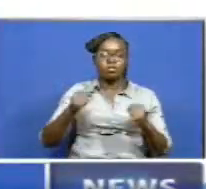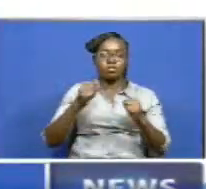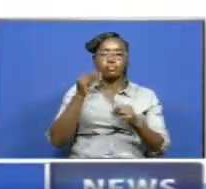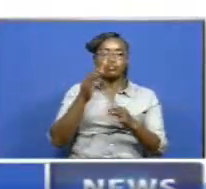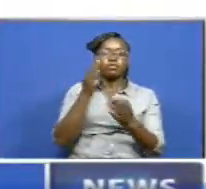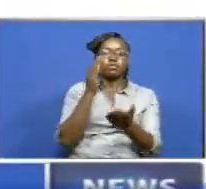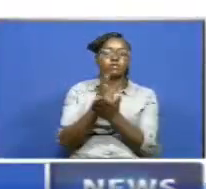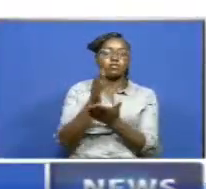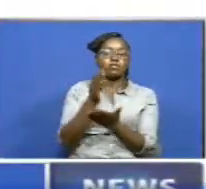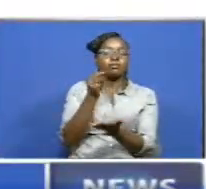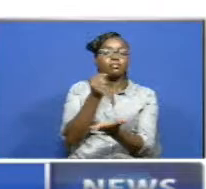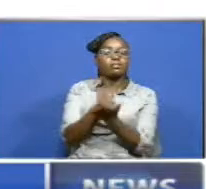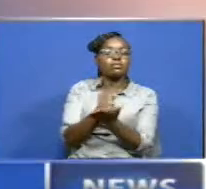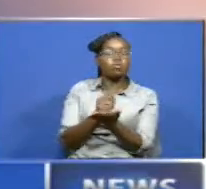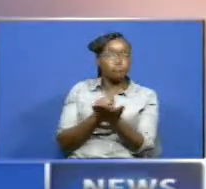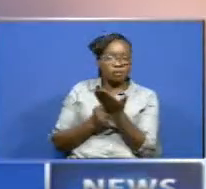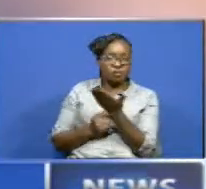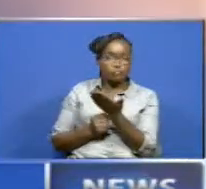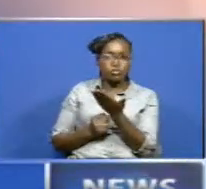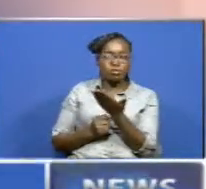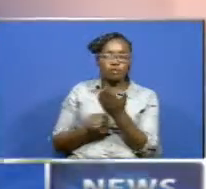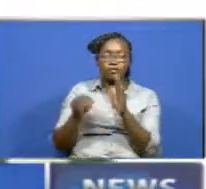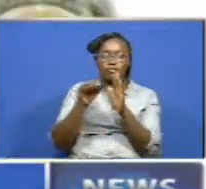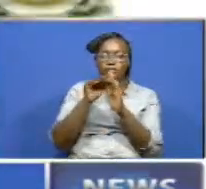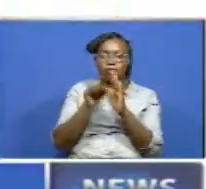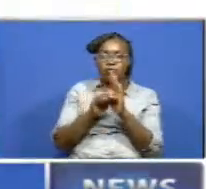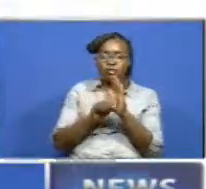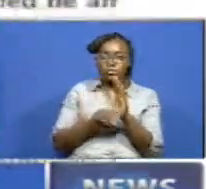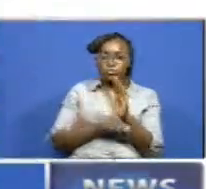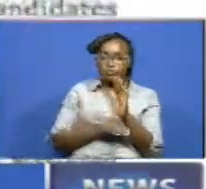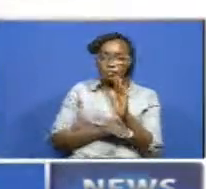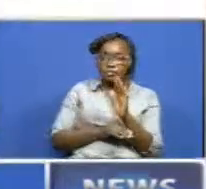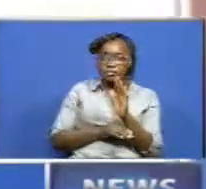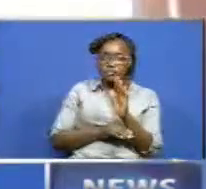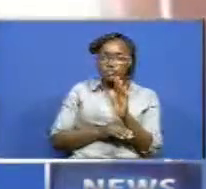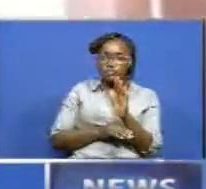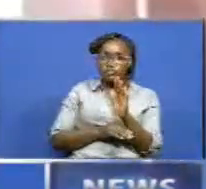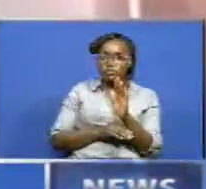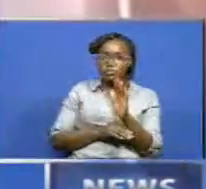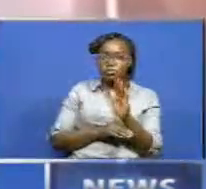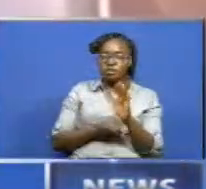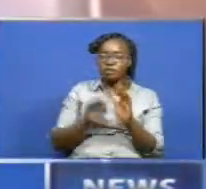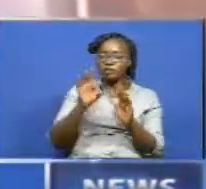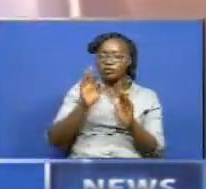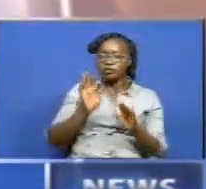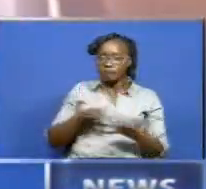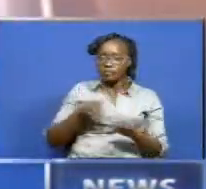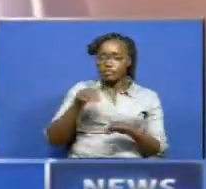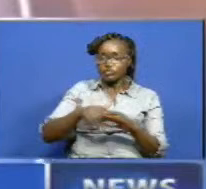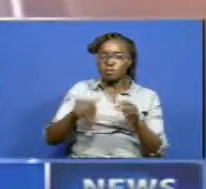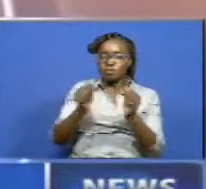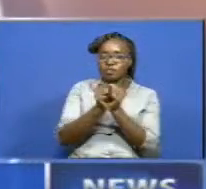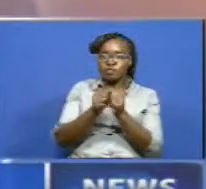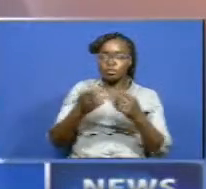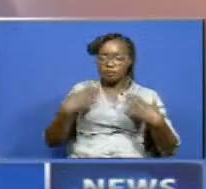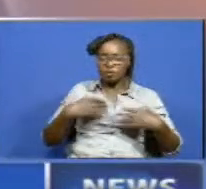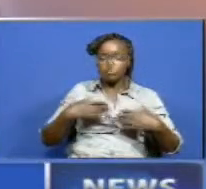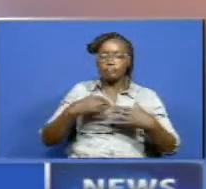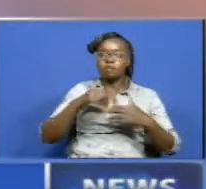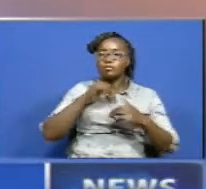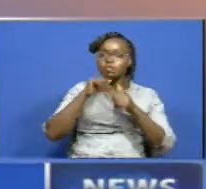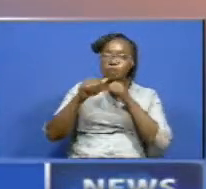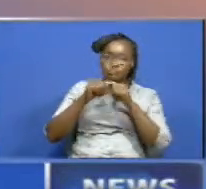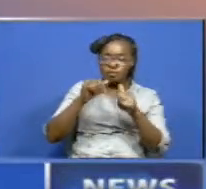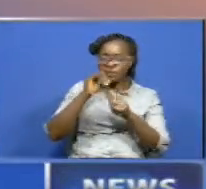to the office. In a statement, Justice Koome, who was one of the 3 women among 10 candidates vetted by